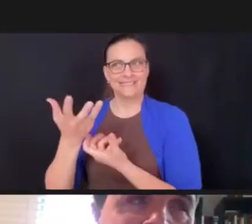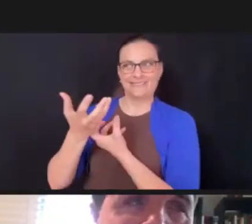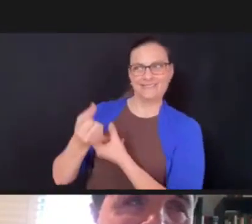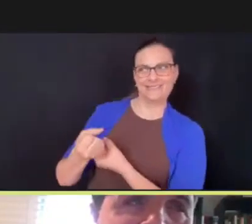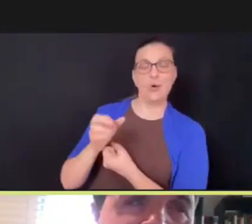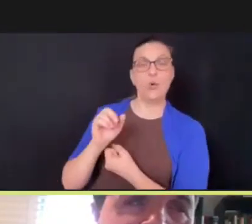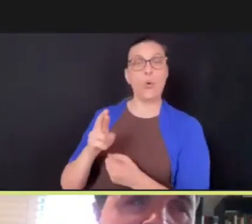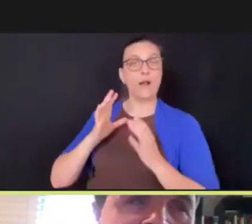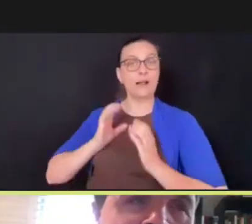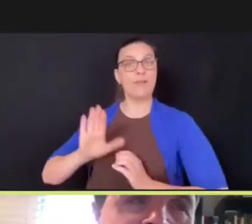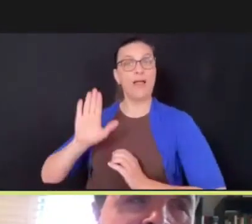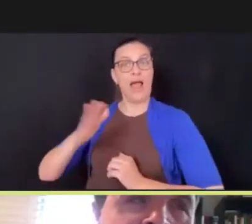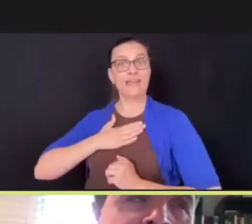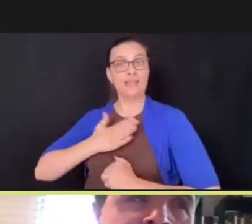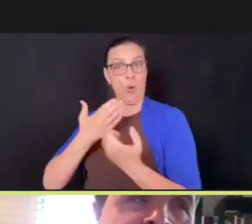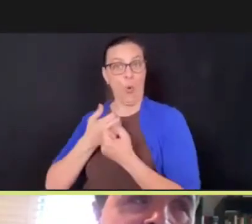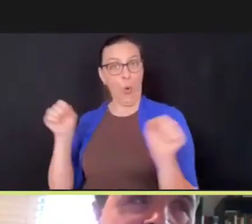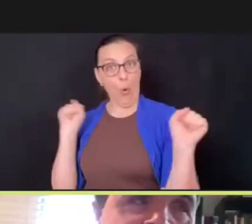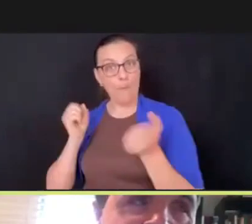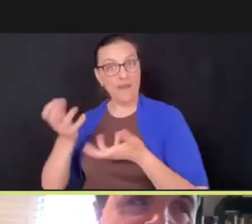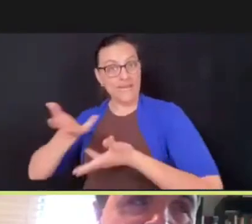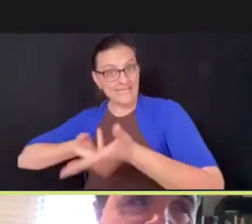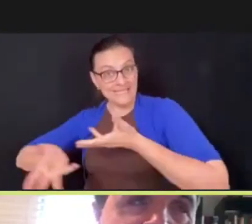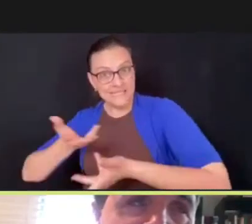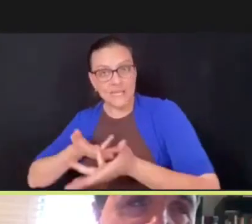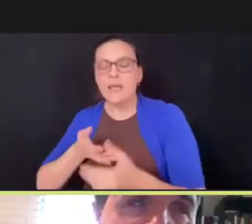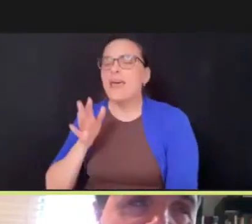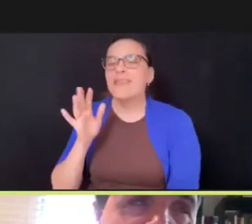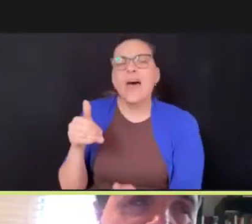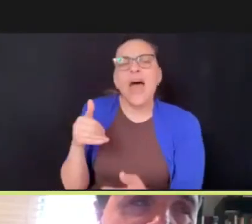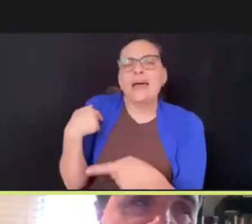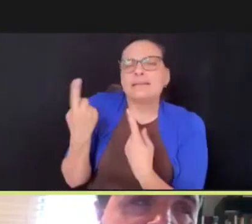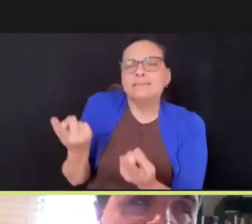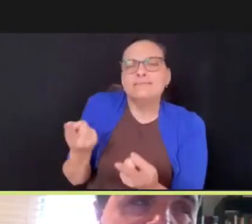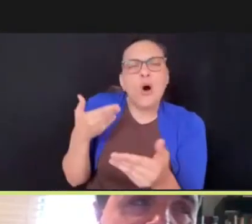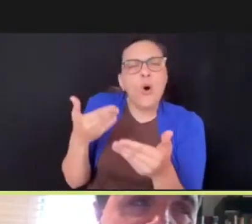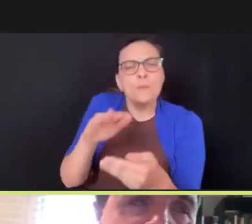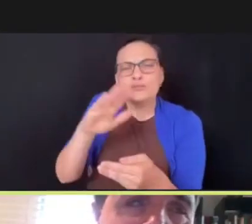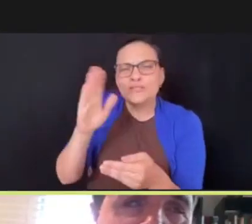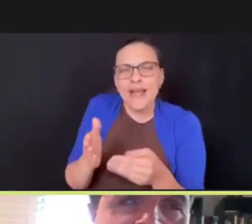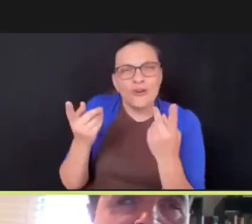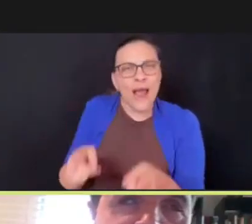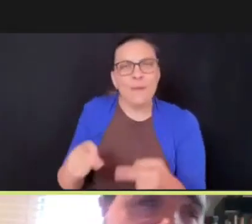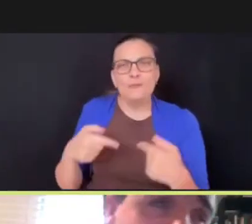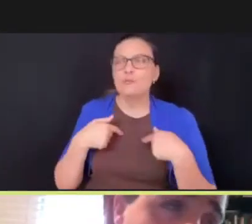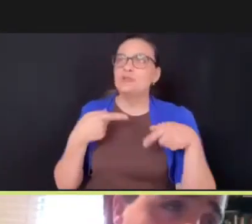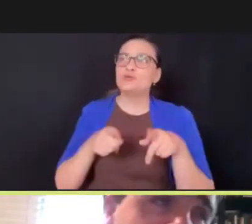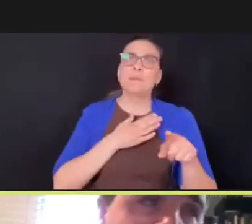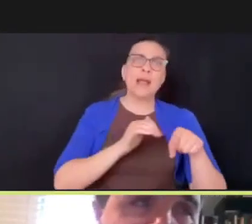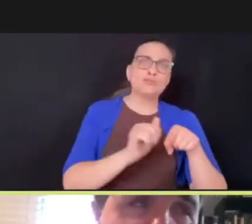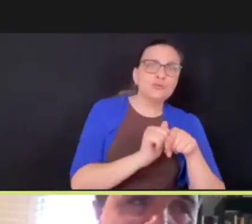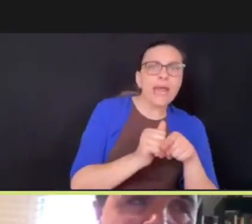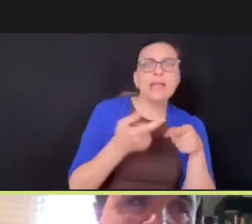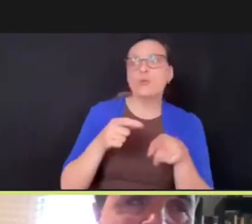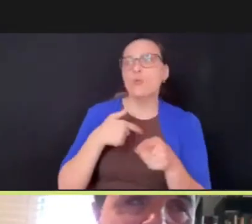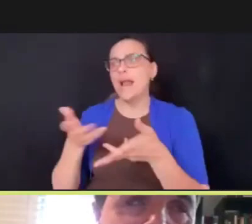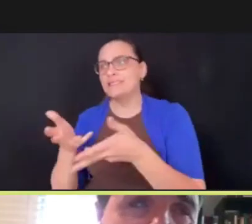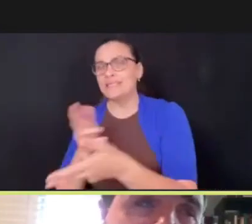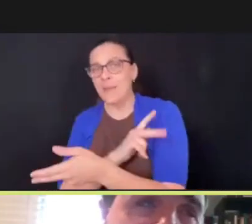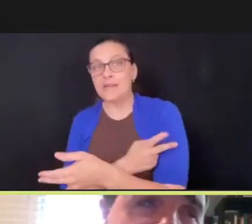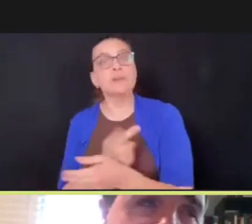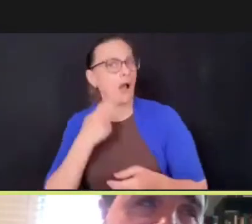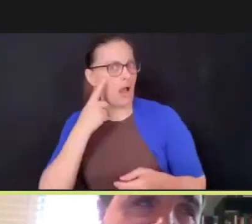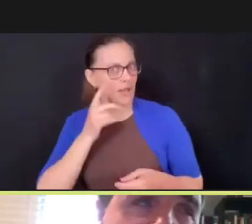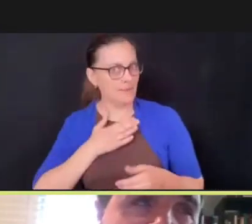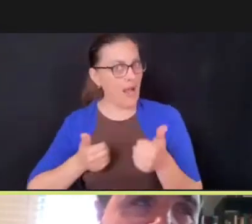openness. That's almost never happened to me in the time that I was in training or seeing patients. I think my supervisors were worried about that. They're